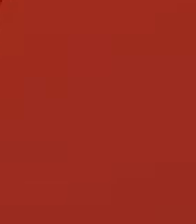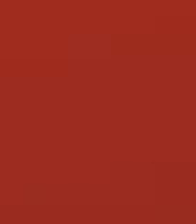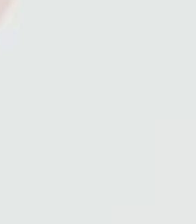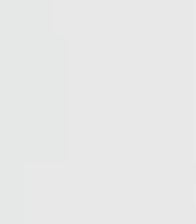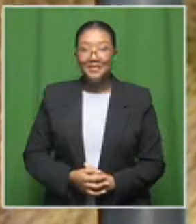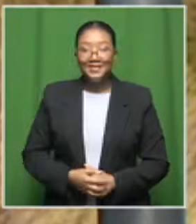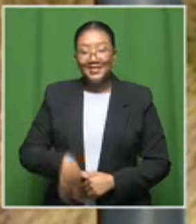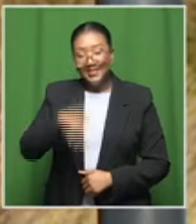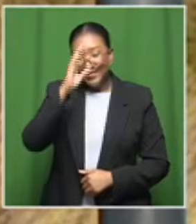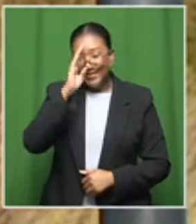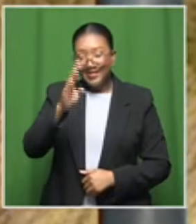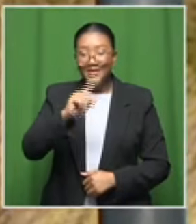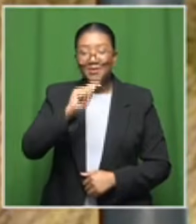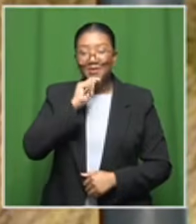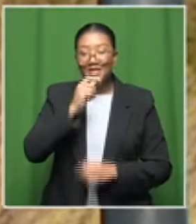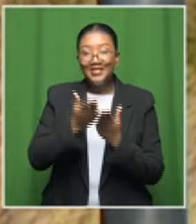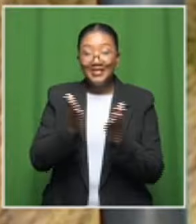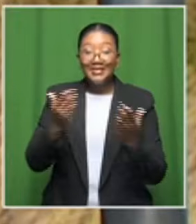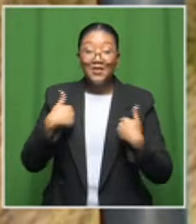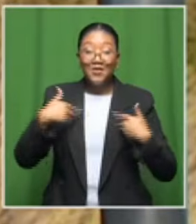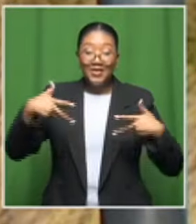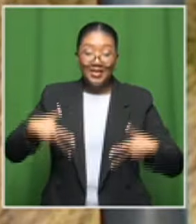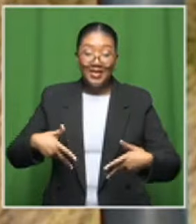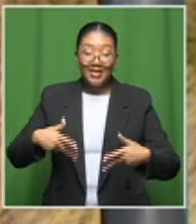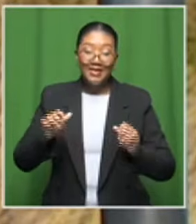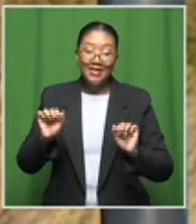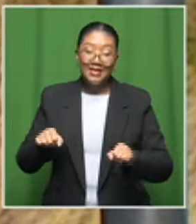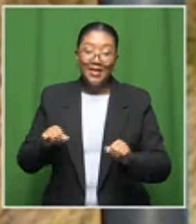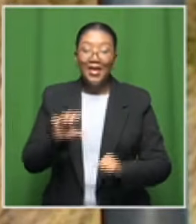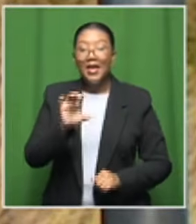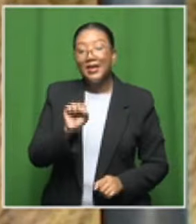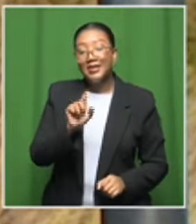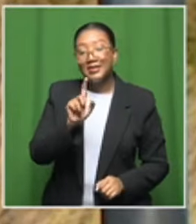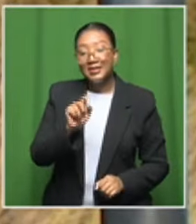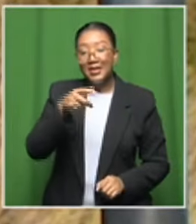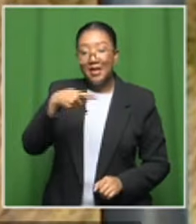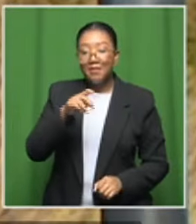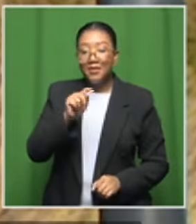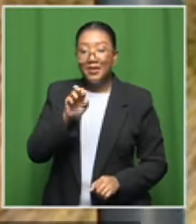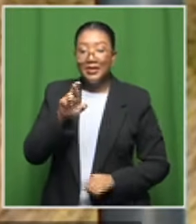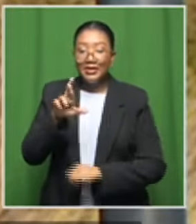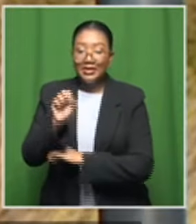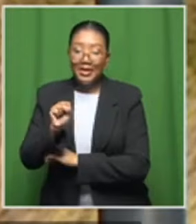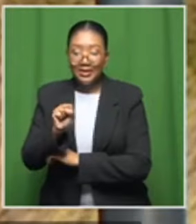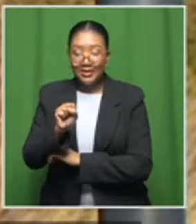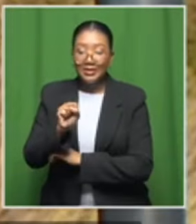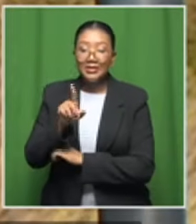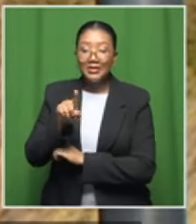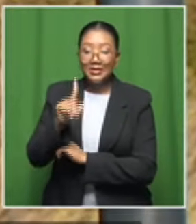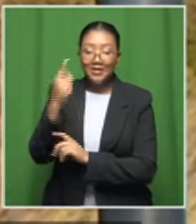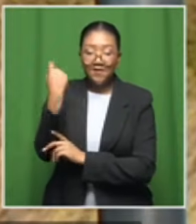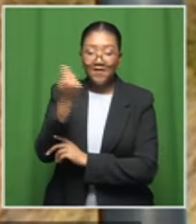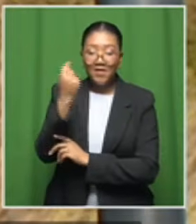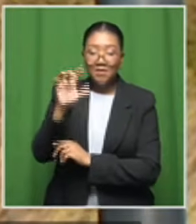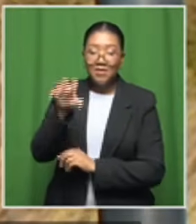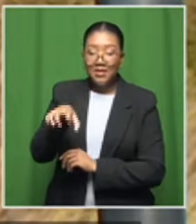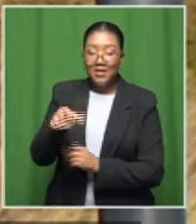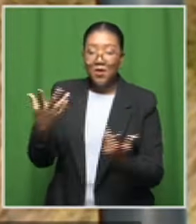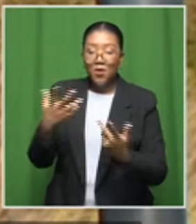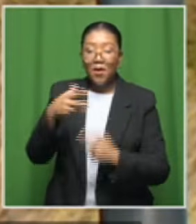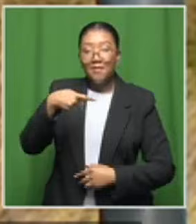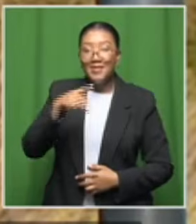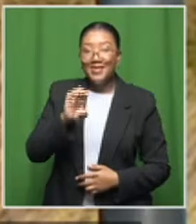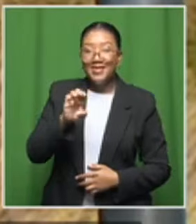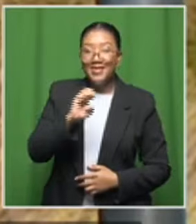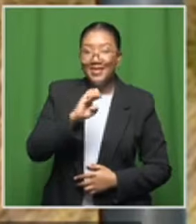Good morning, Sakina. Yes, we are currently at the St. Peter's Rainbow Village right here in Gqeberha, the Eastern Cape. This is